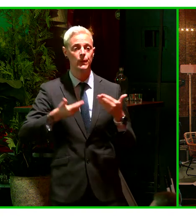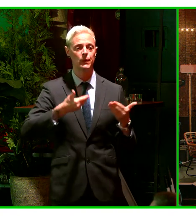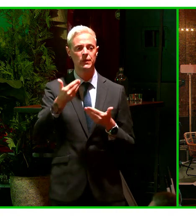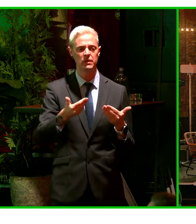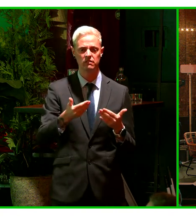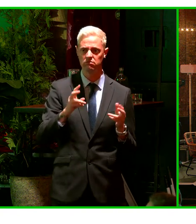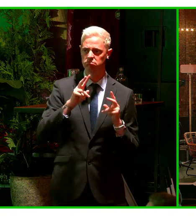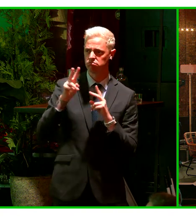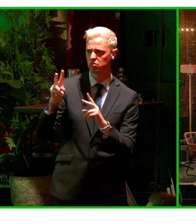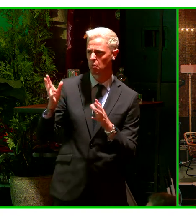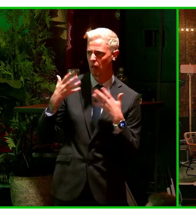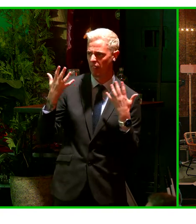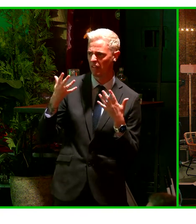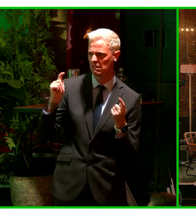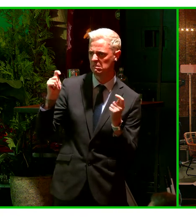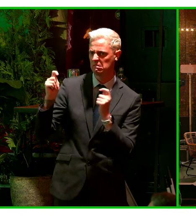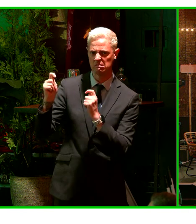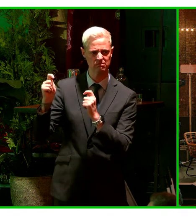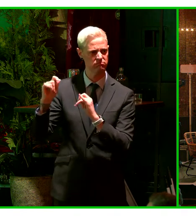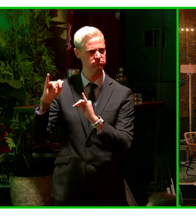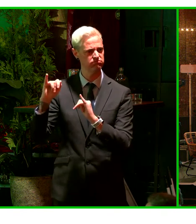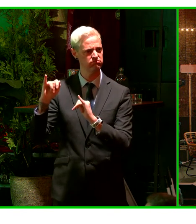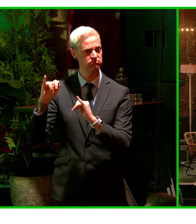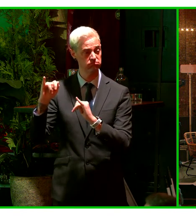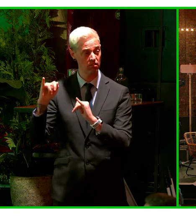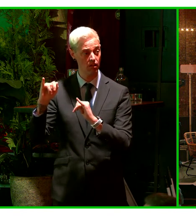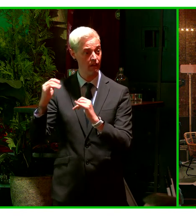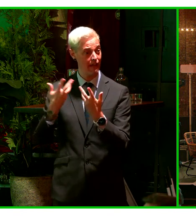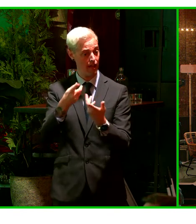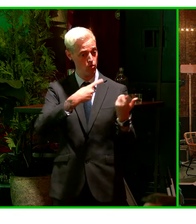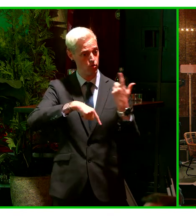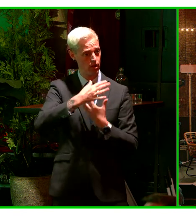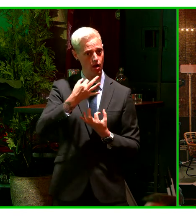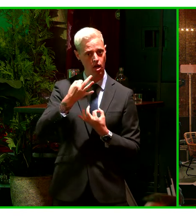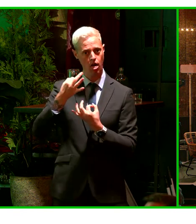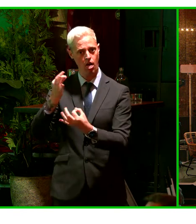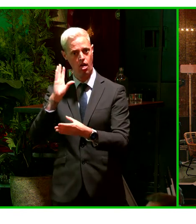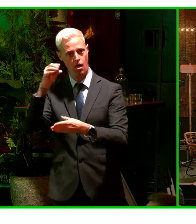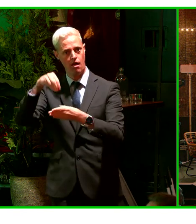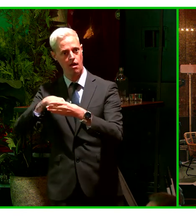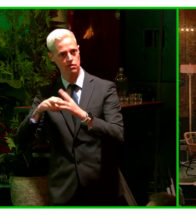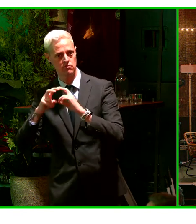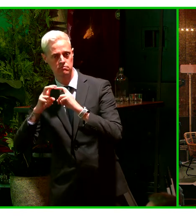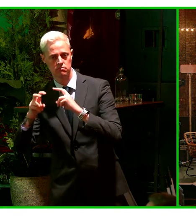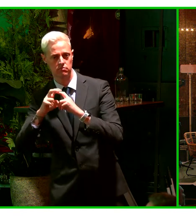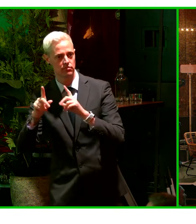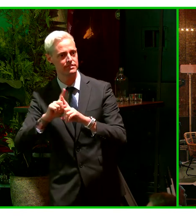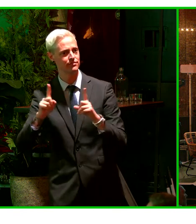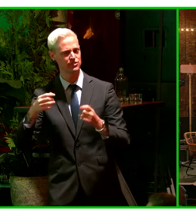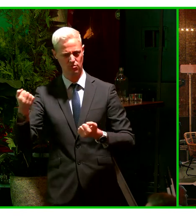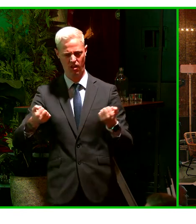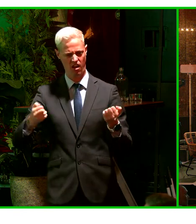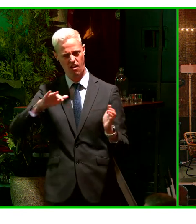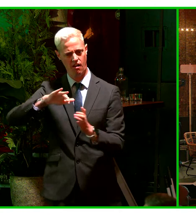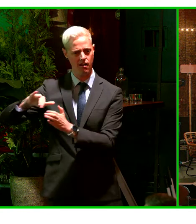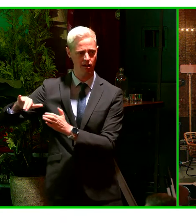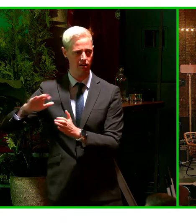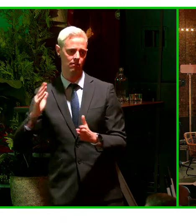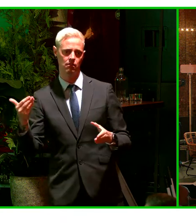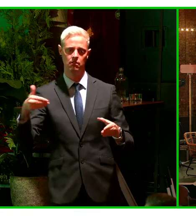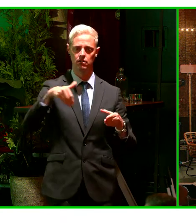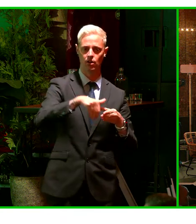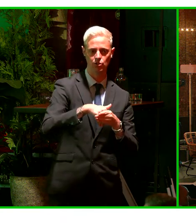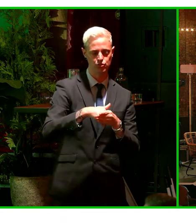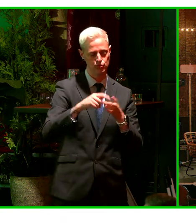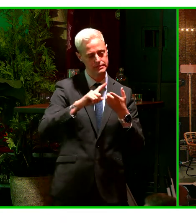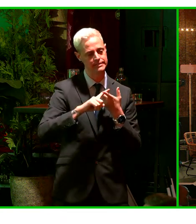not great, weather is changing, how do we make it attractive and how do we encourage people out of their cars and onto sustainable and